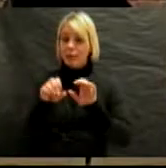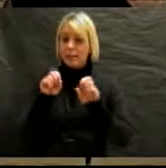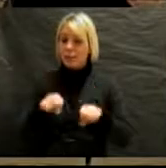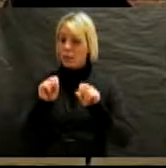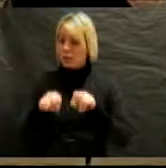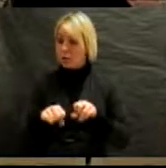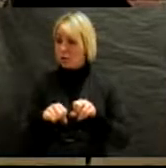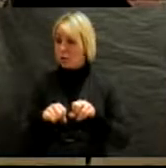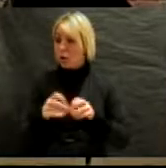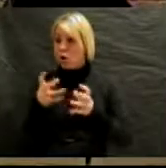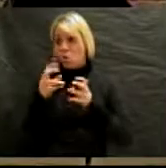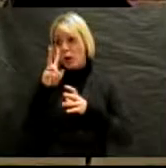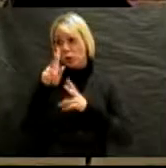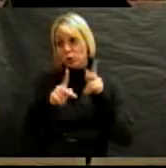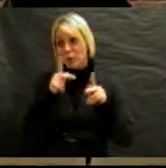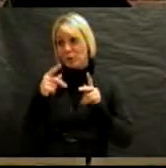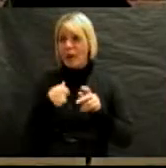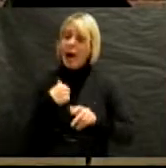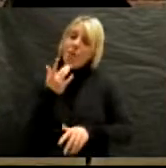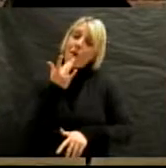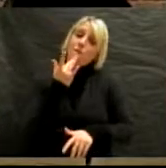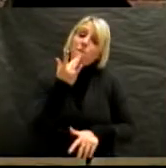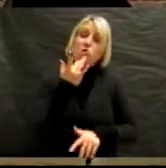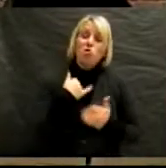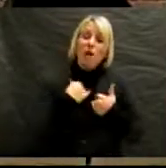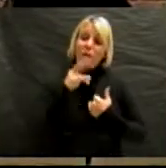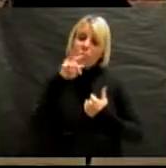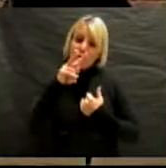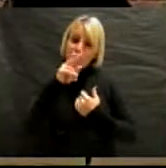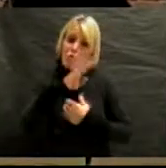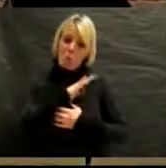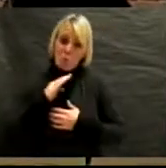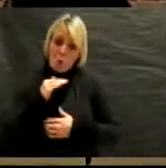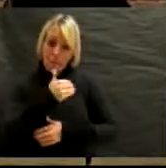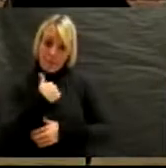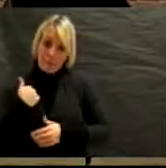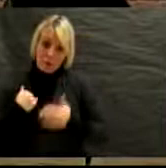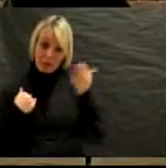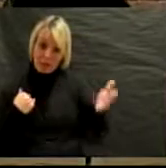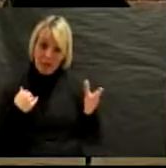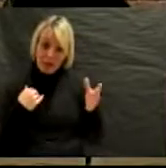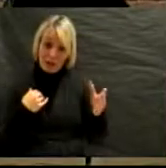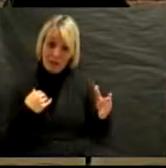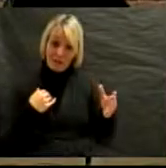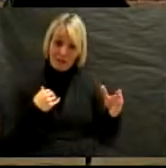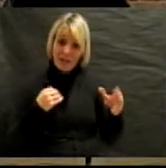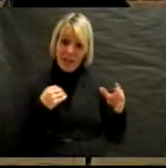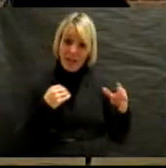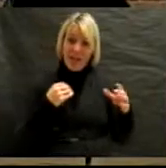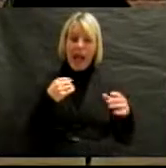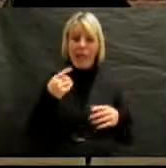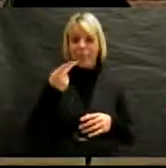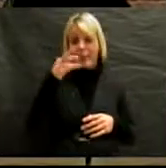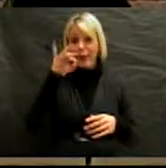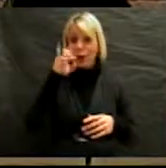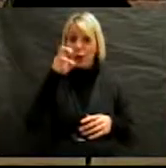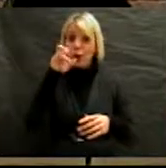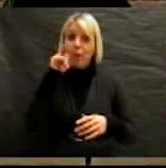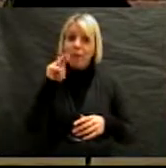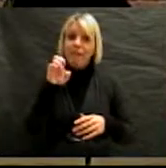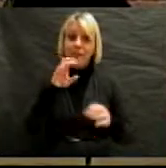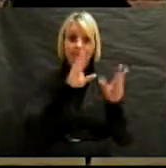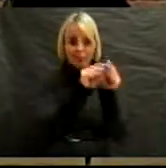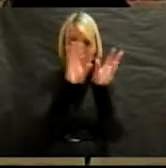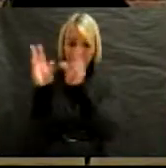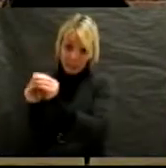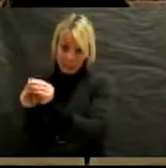1. So, we'll see. I guess, we don't need to decide right this second. If 2 people don't get a hold of Todd, then I'll give you a call. Then- Yep, then I'll send